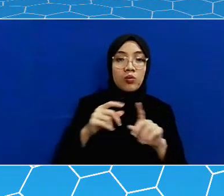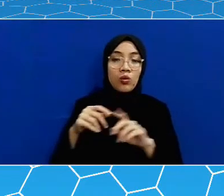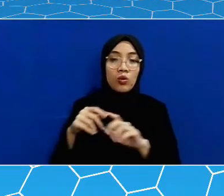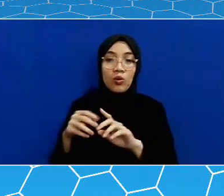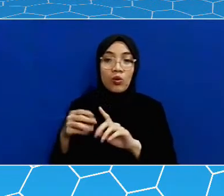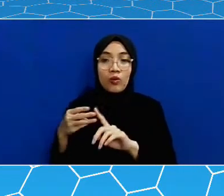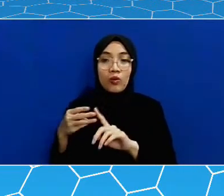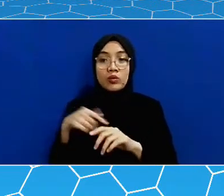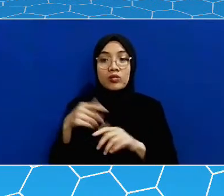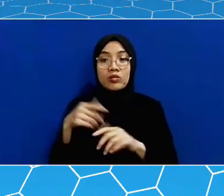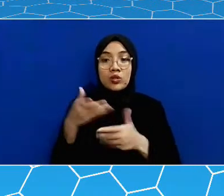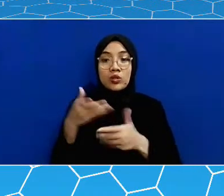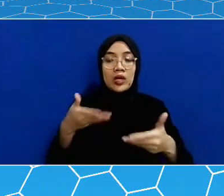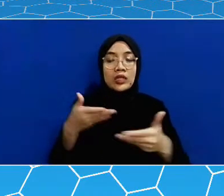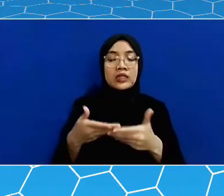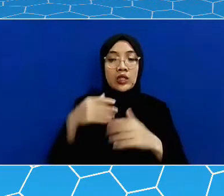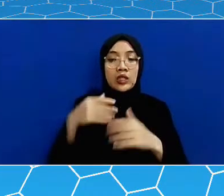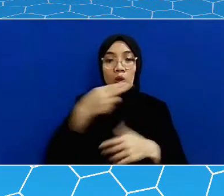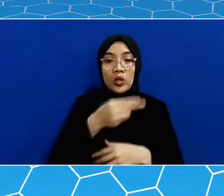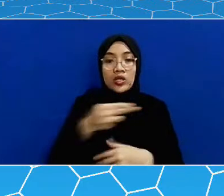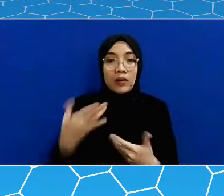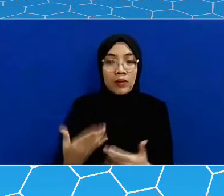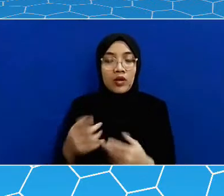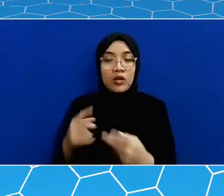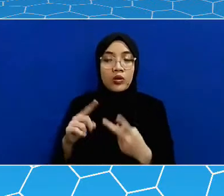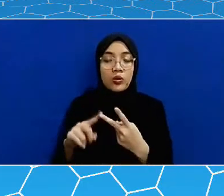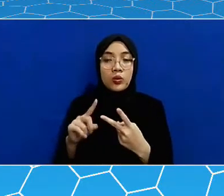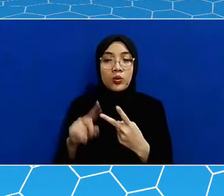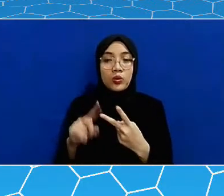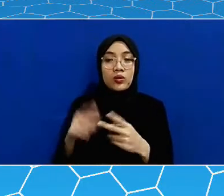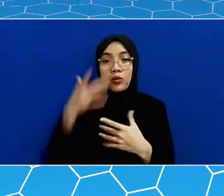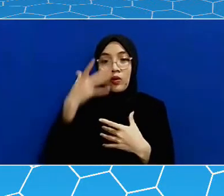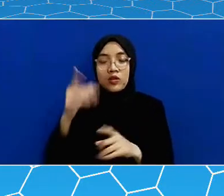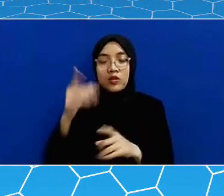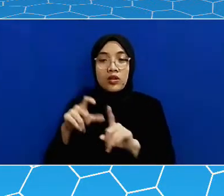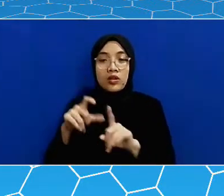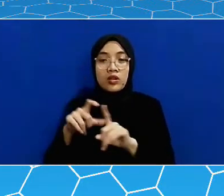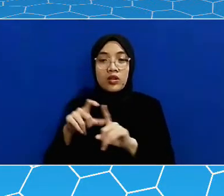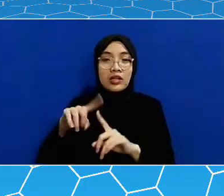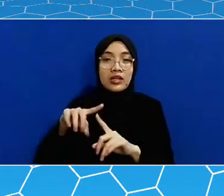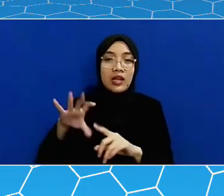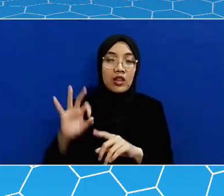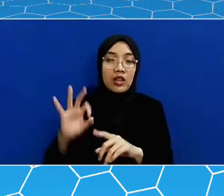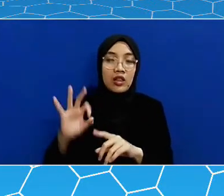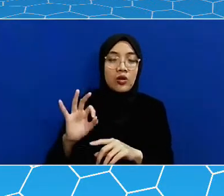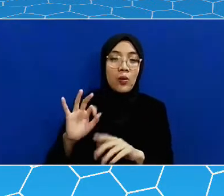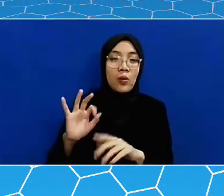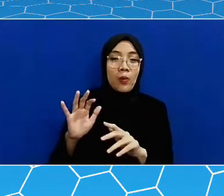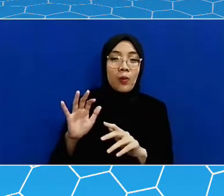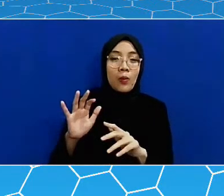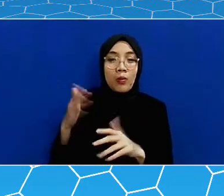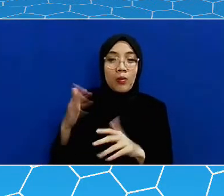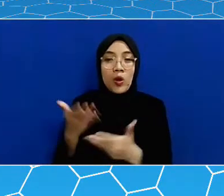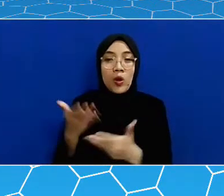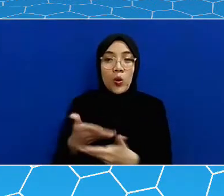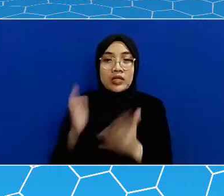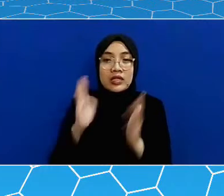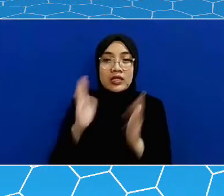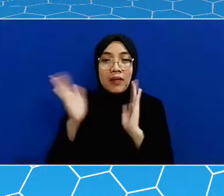and then to Professor Dato for how that has been in Malaysia. So if you